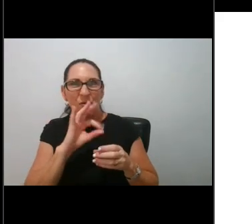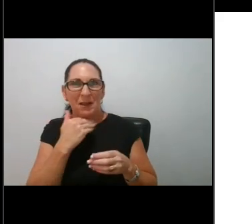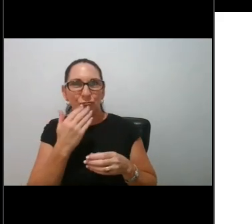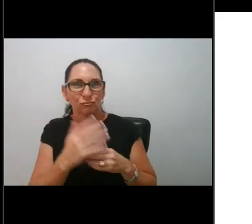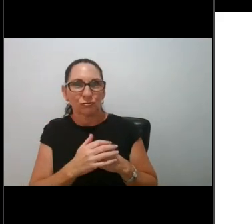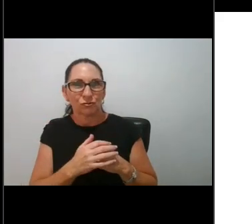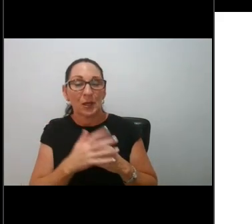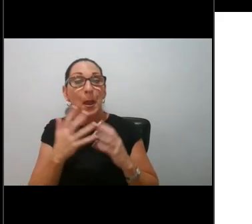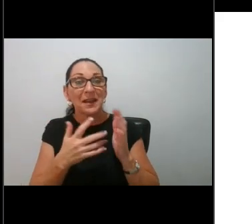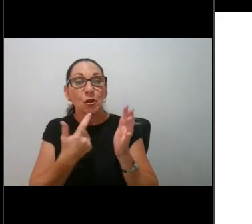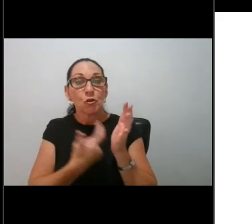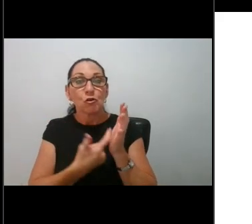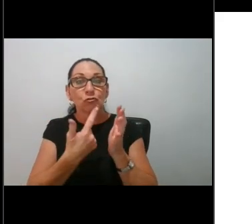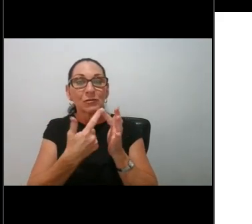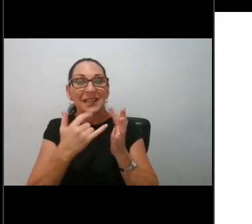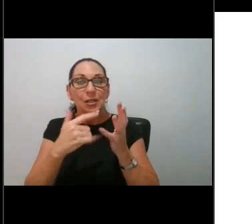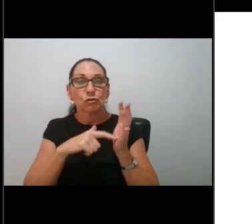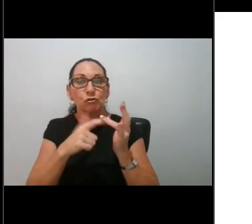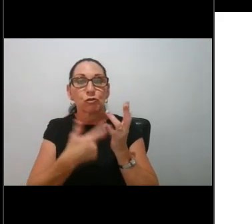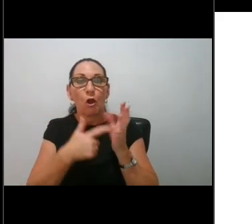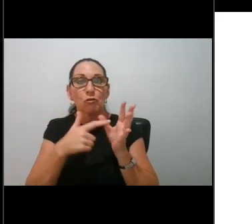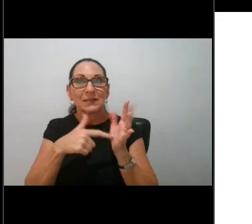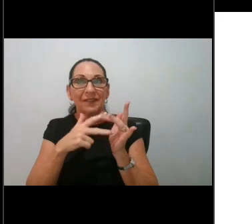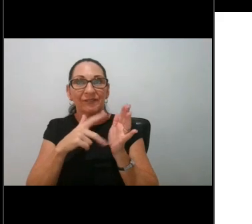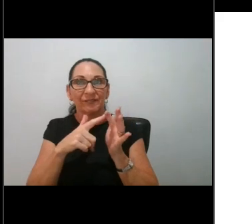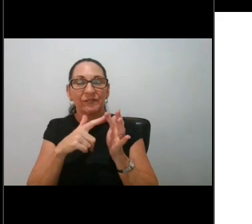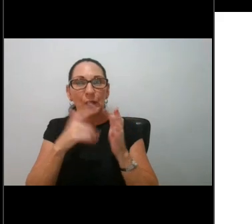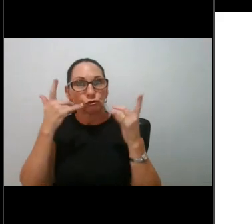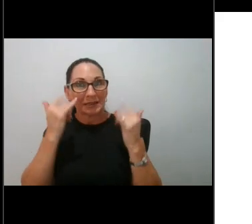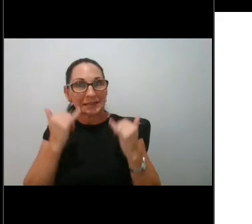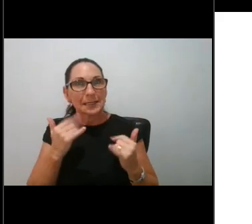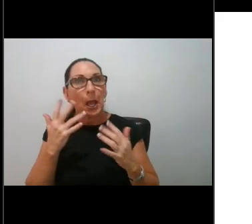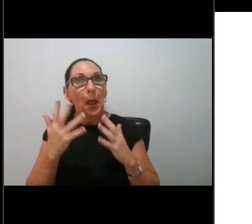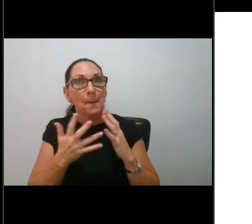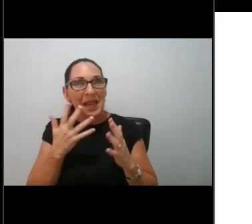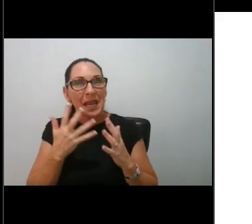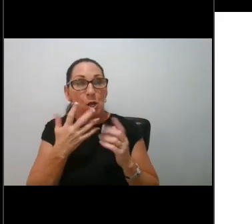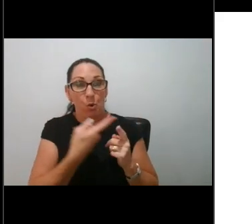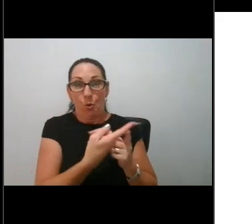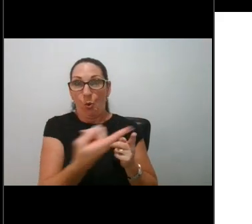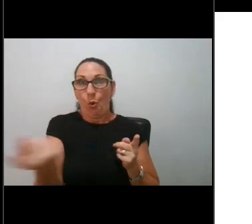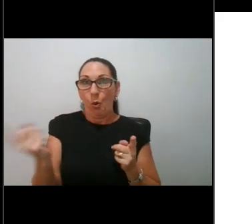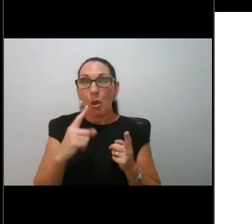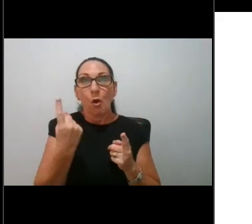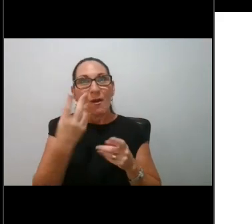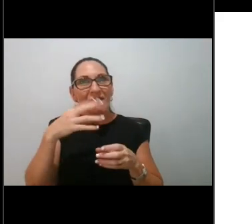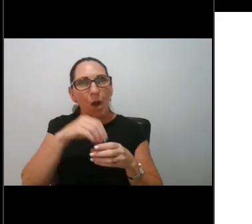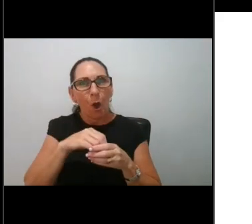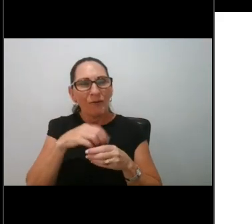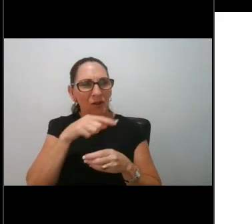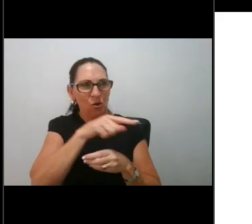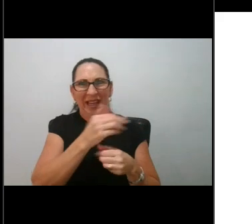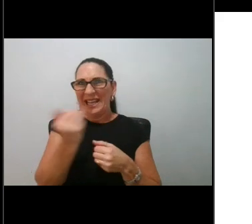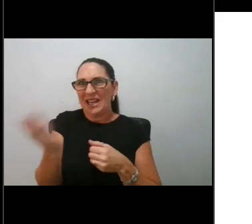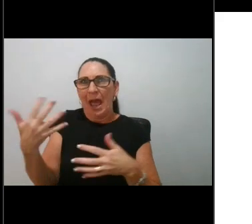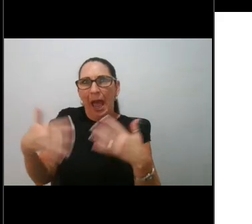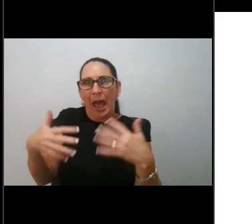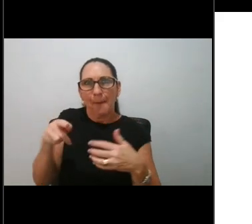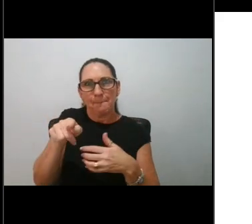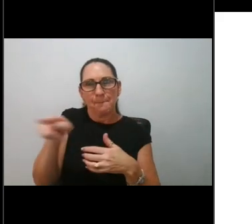on the other hand, is really focused on the people involved and on the harm that's been done. The process is